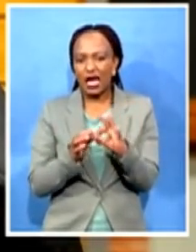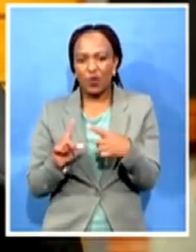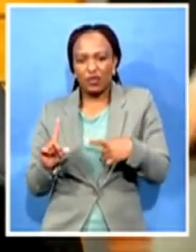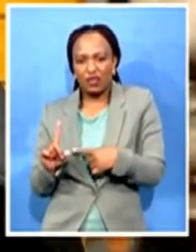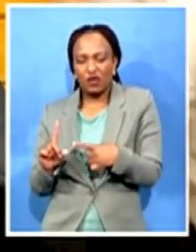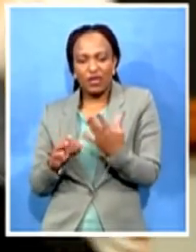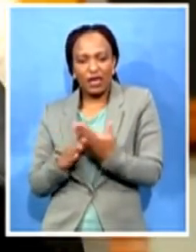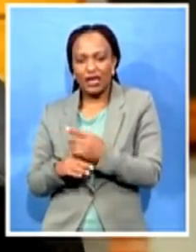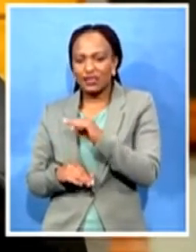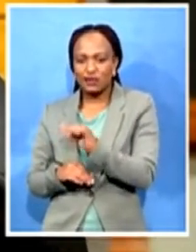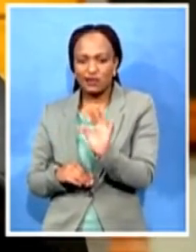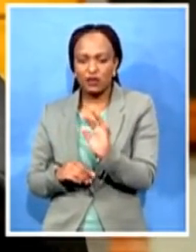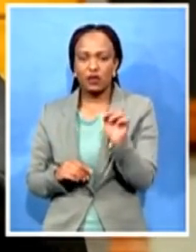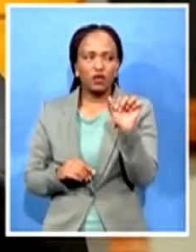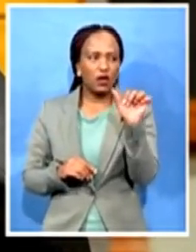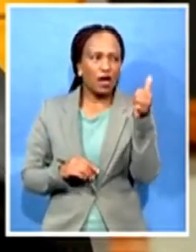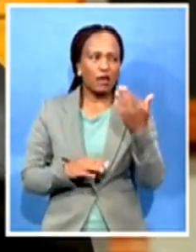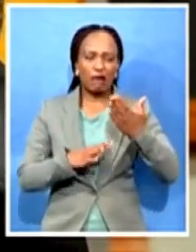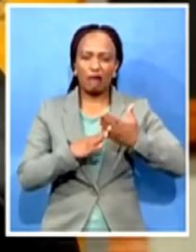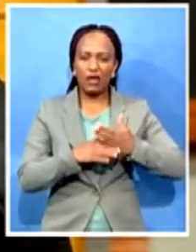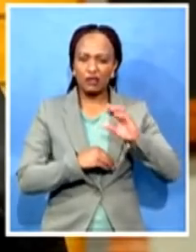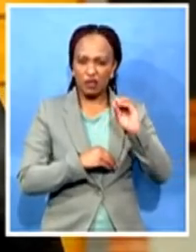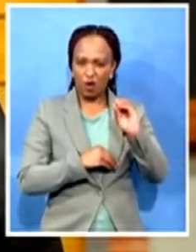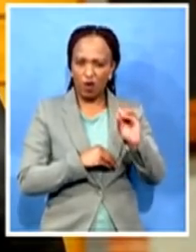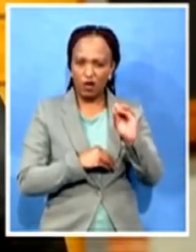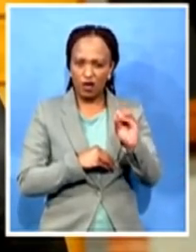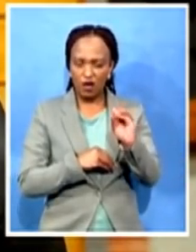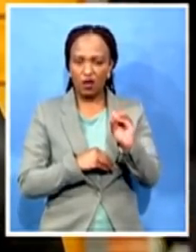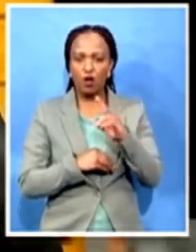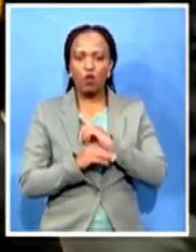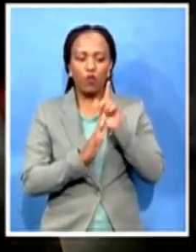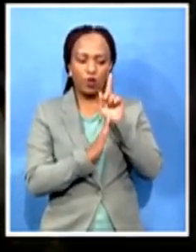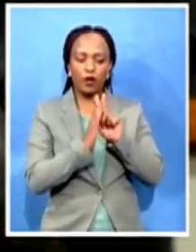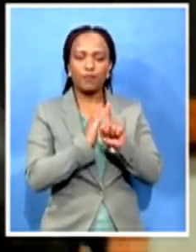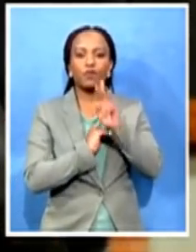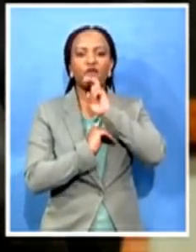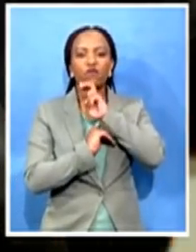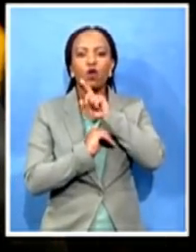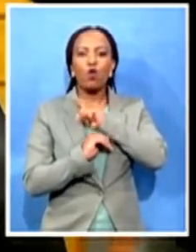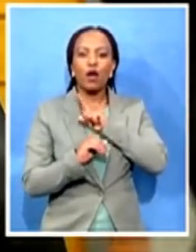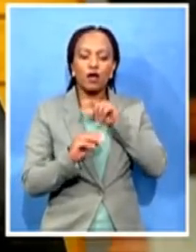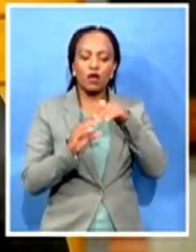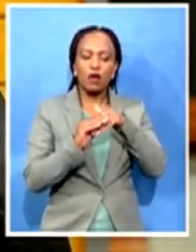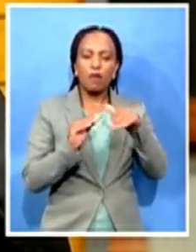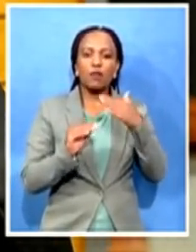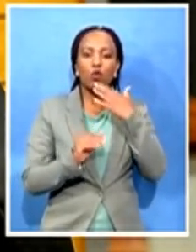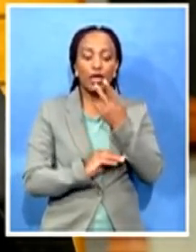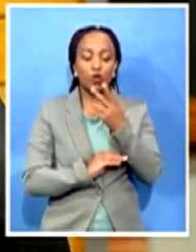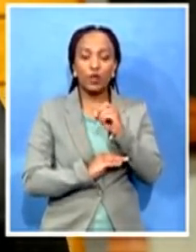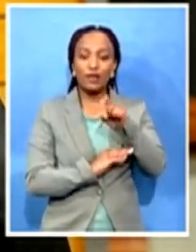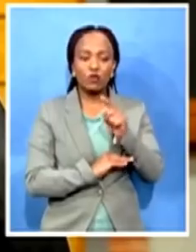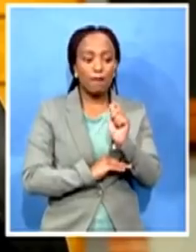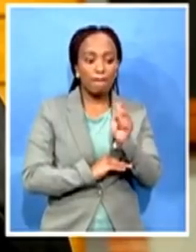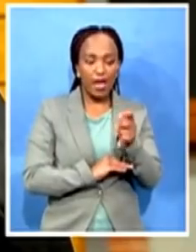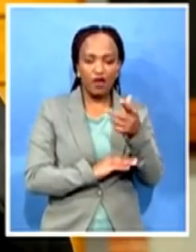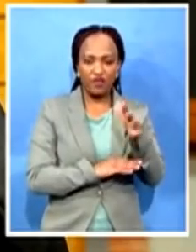there where he's appearing on Friday. He was released on bail of 20,000 Rand, and his passport was handed, which